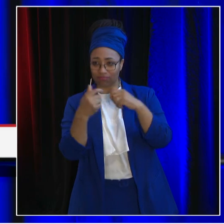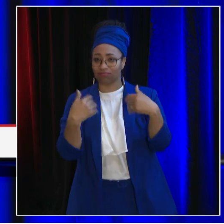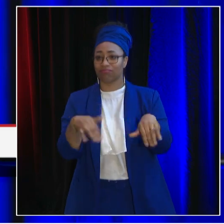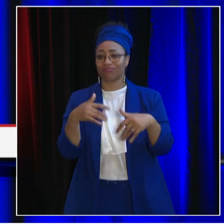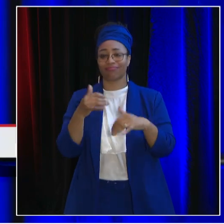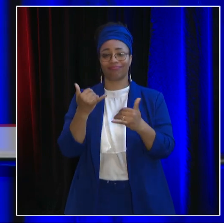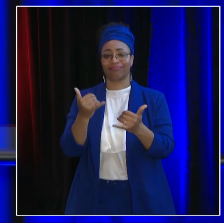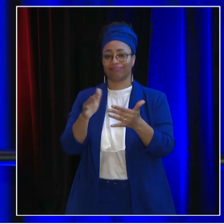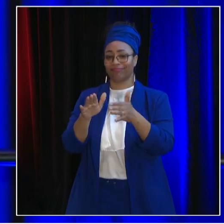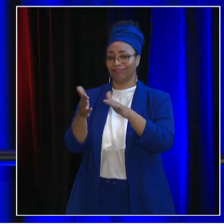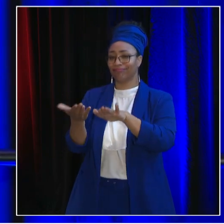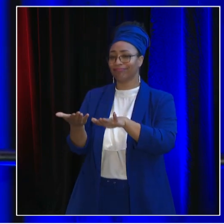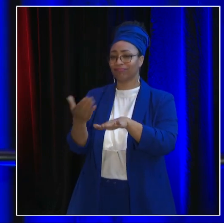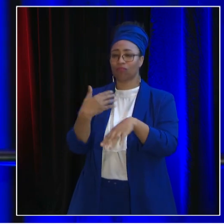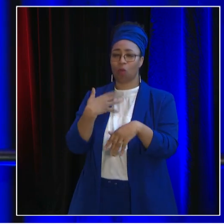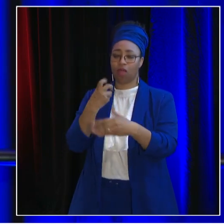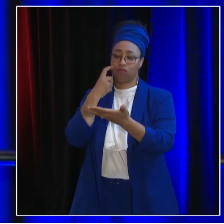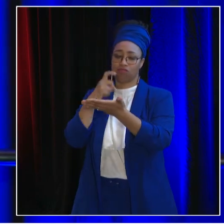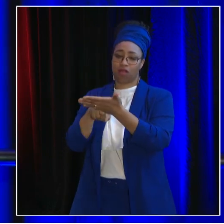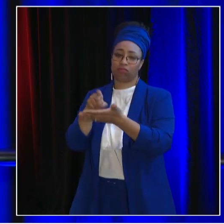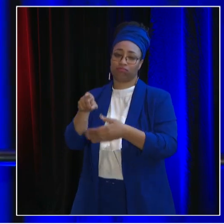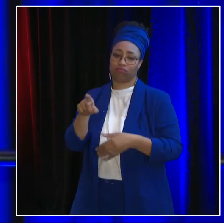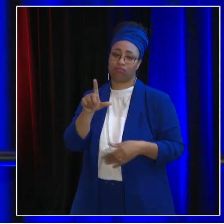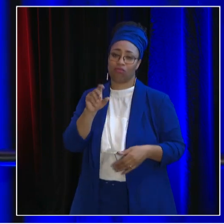you, Loretta Haynes Carter.